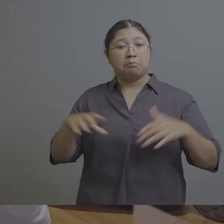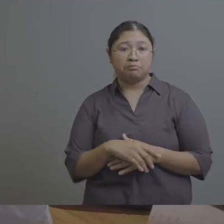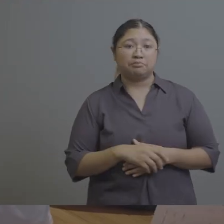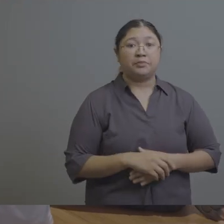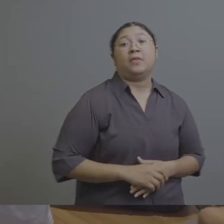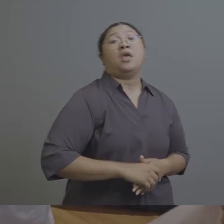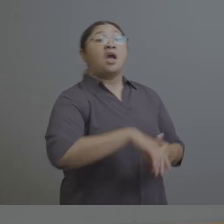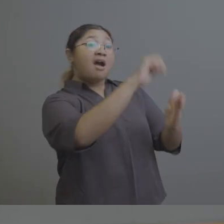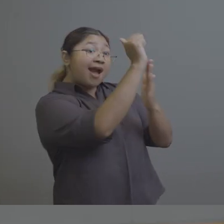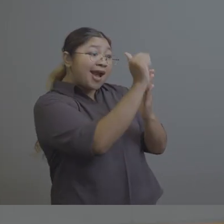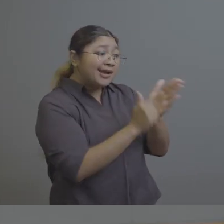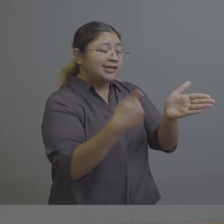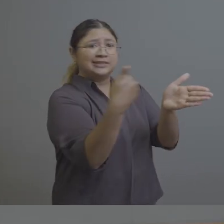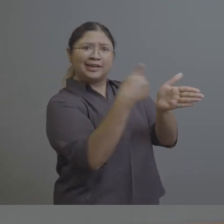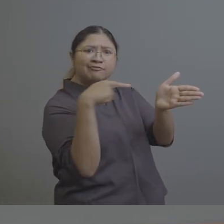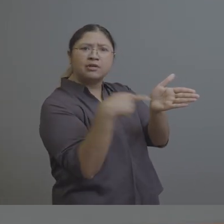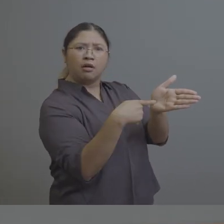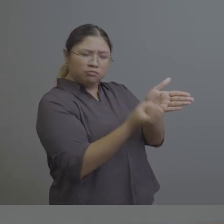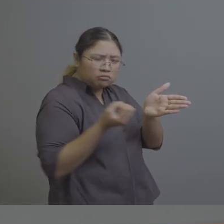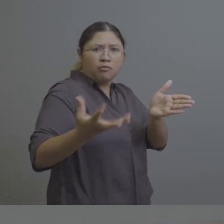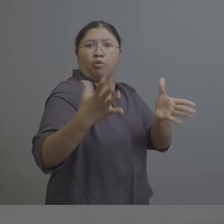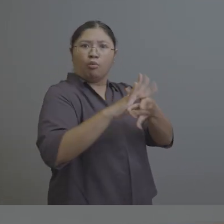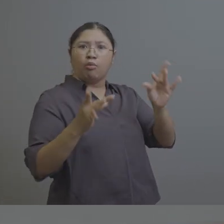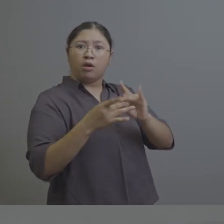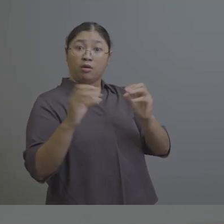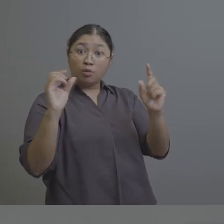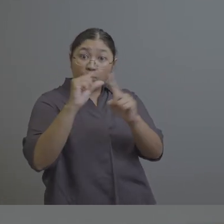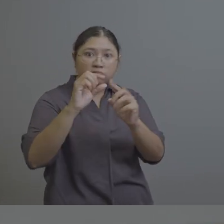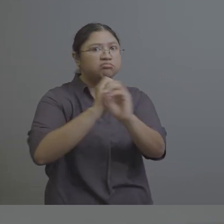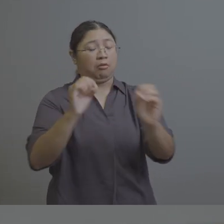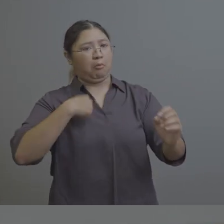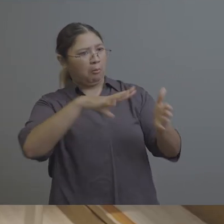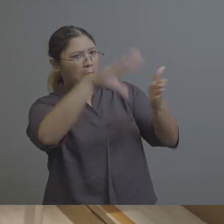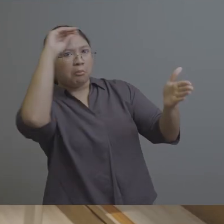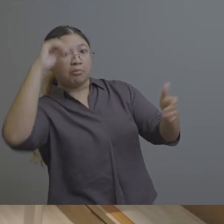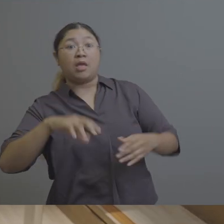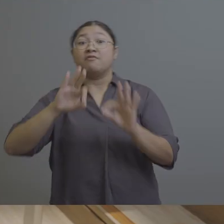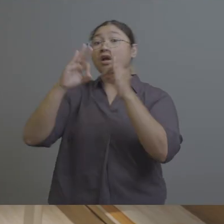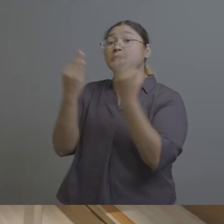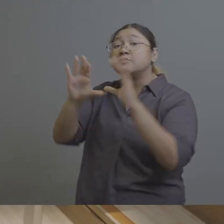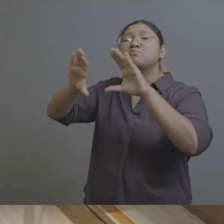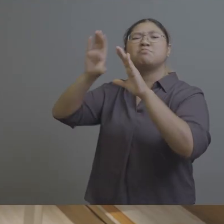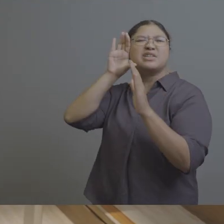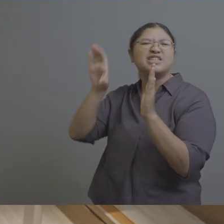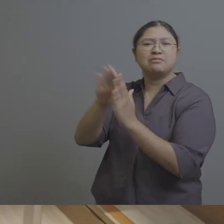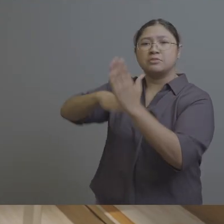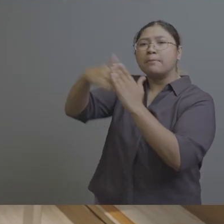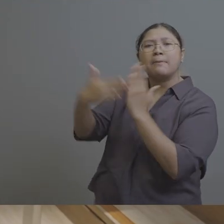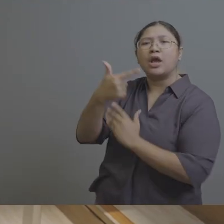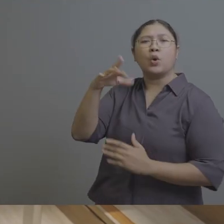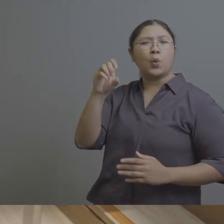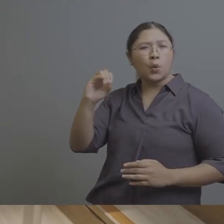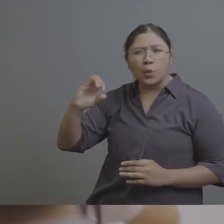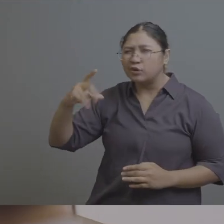and its artists. I have learned that art can tell stories without using words. One thing I find very interesting is the